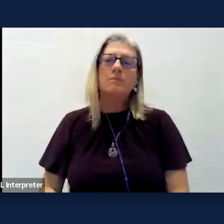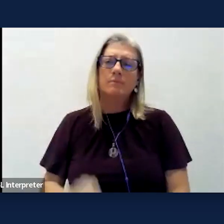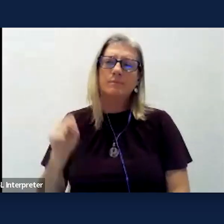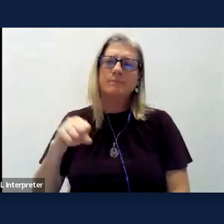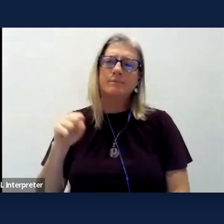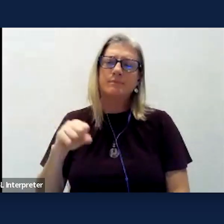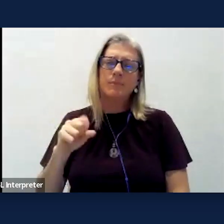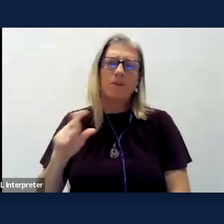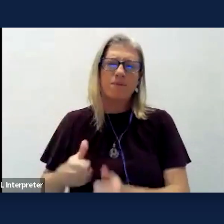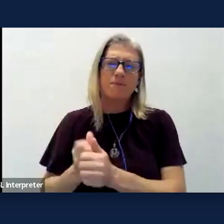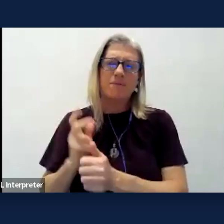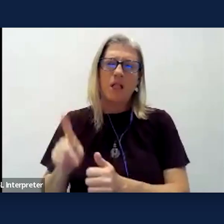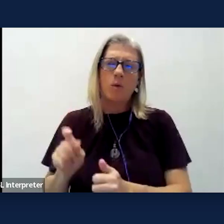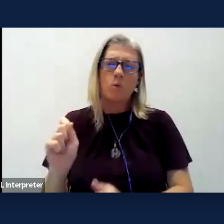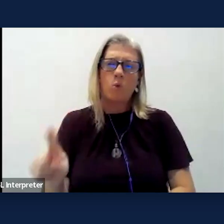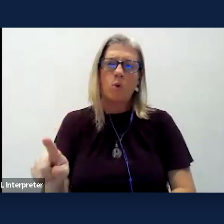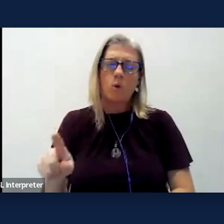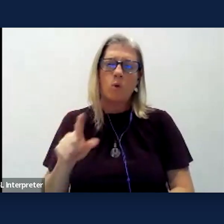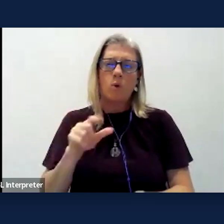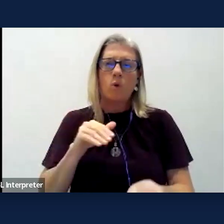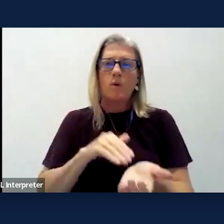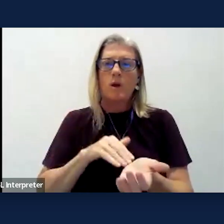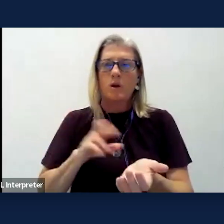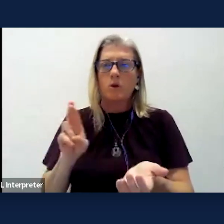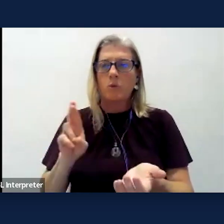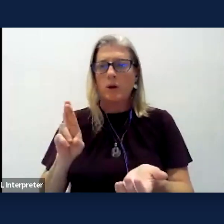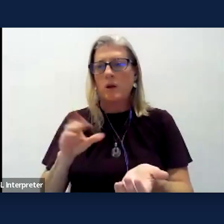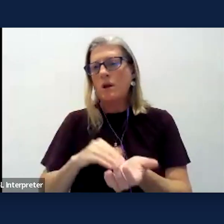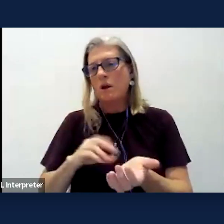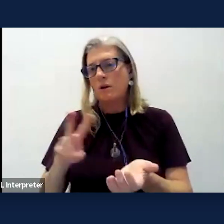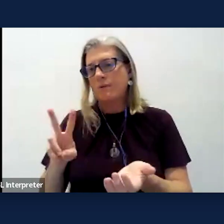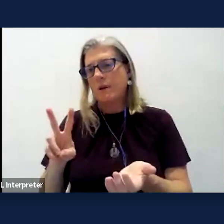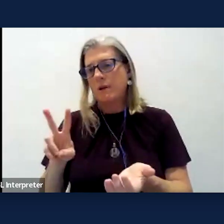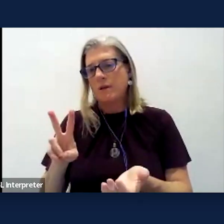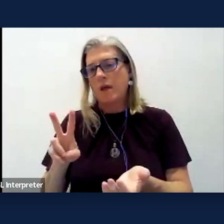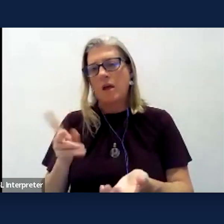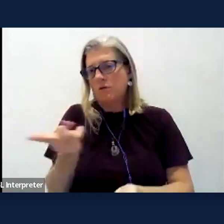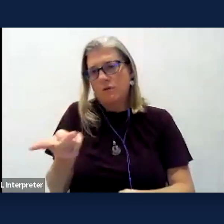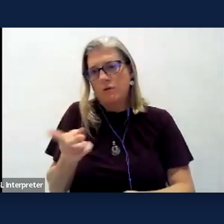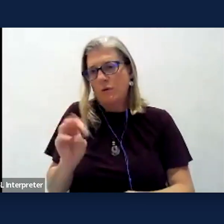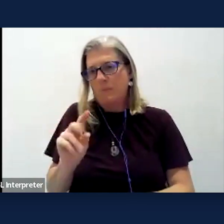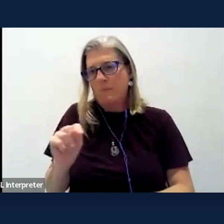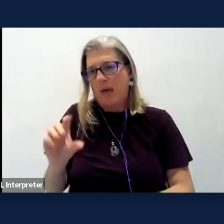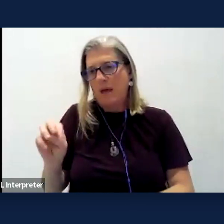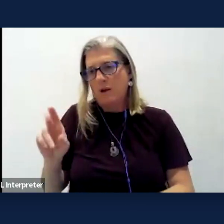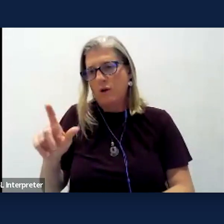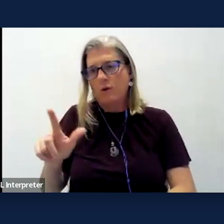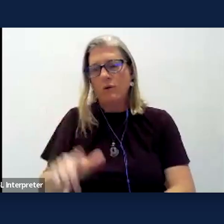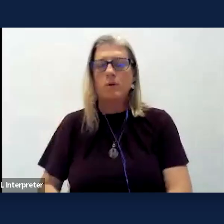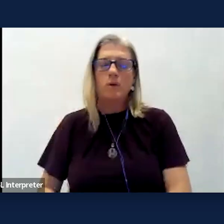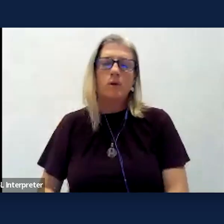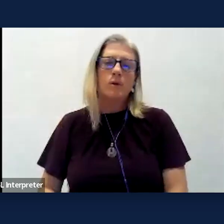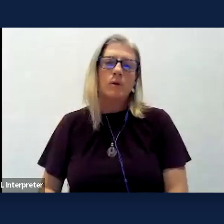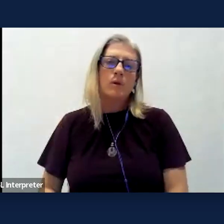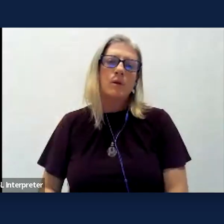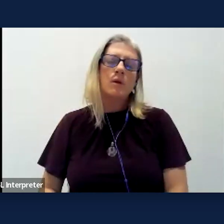Yes, just a follow-up question, Dr. Rodriguez, Dr. Vanderberg, and or Matt. So it